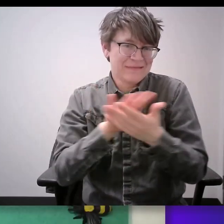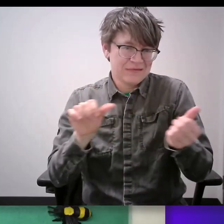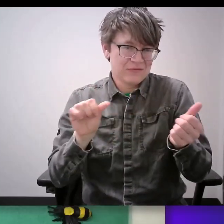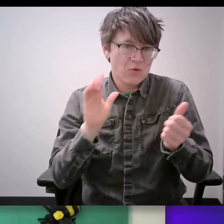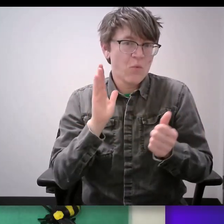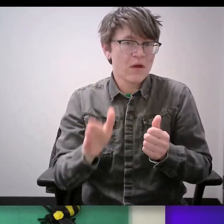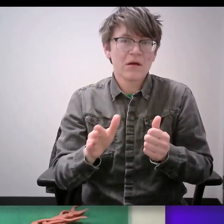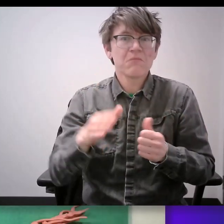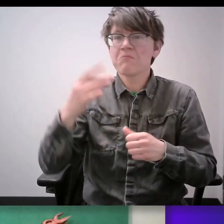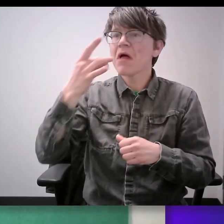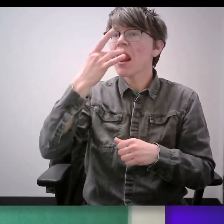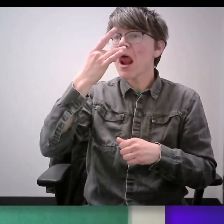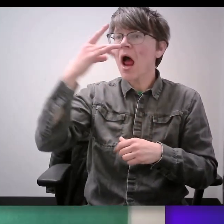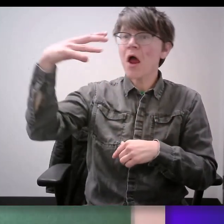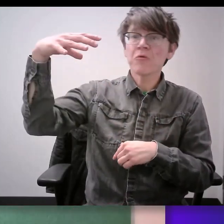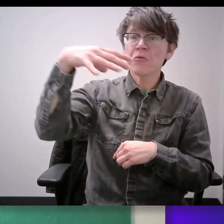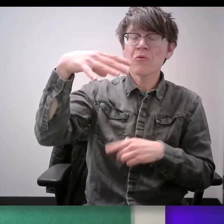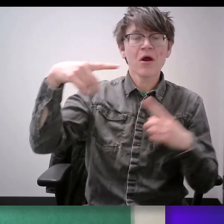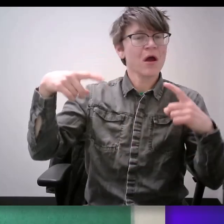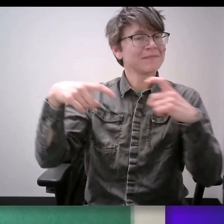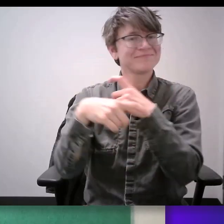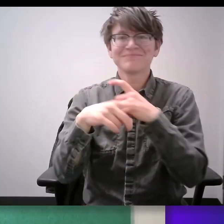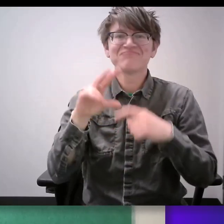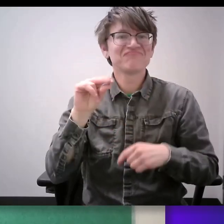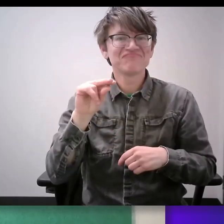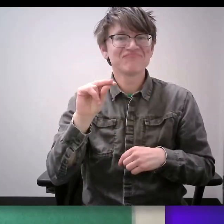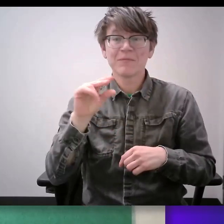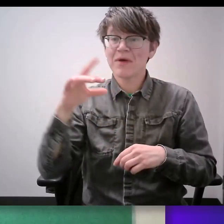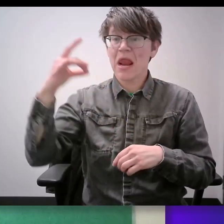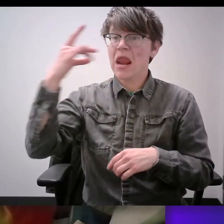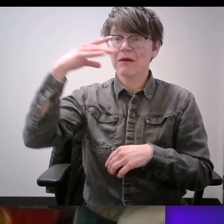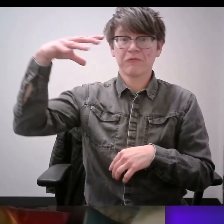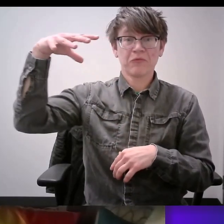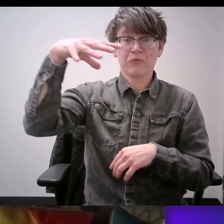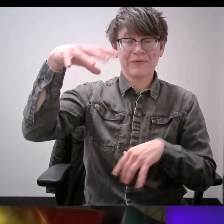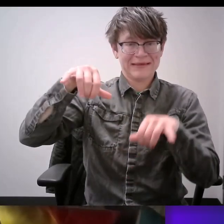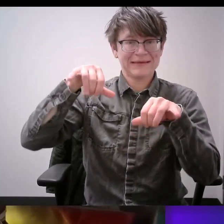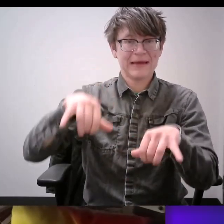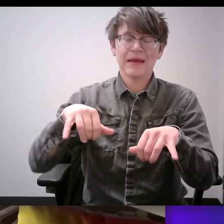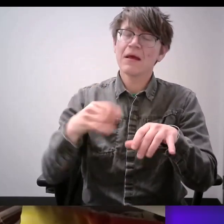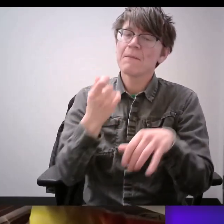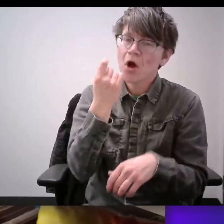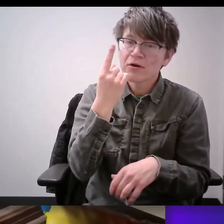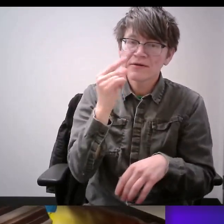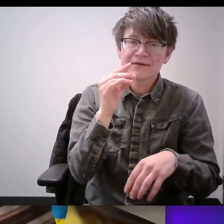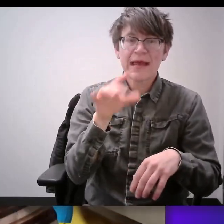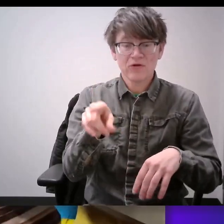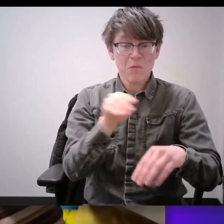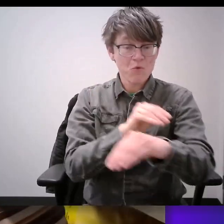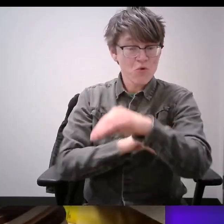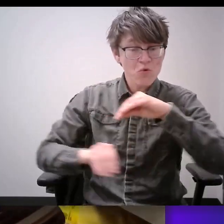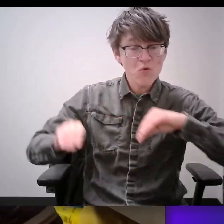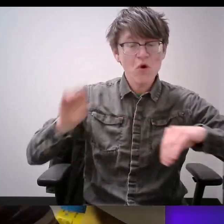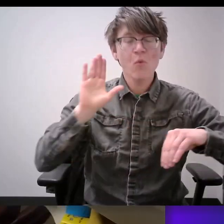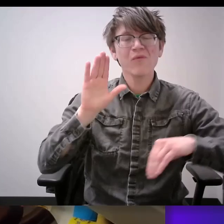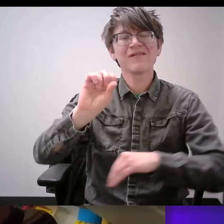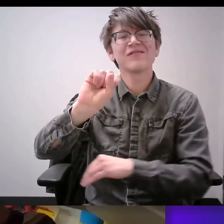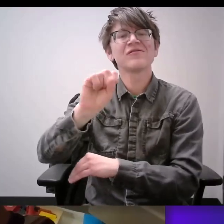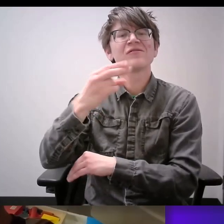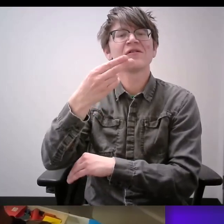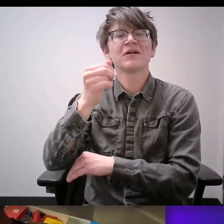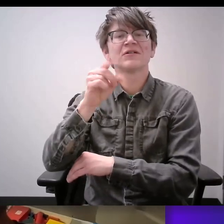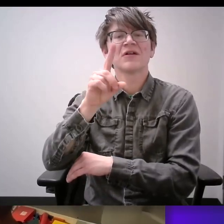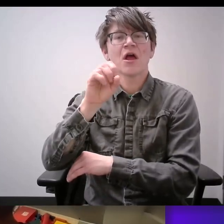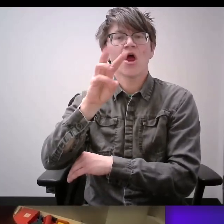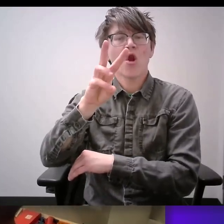scene. Now the one important thing to realize though is that you're going to cast shadows as you move around. So if you're stepping back out of each frame to take the picture,